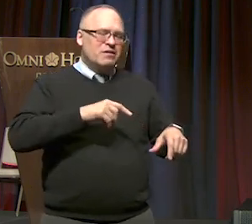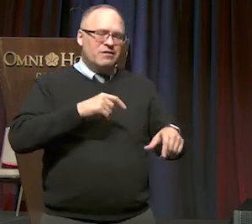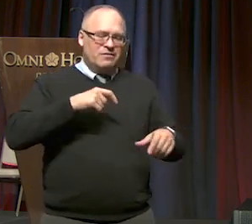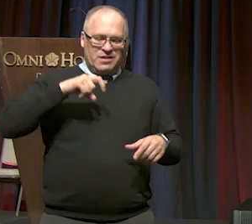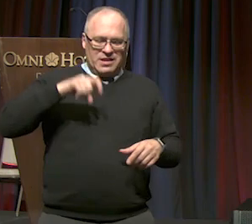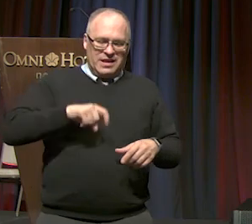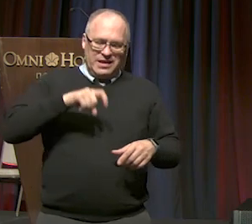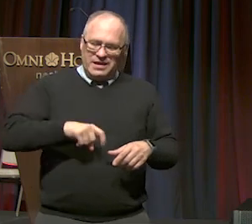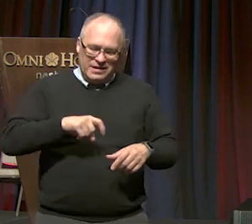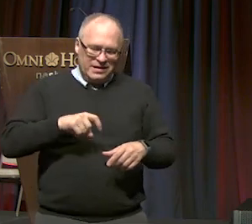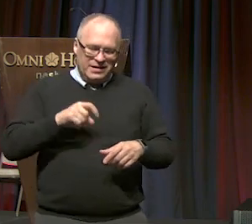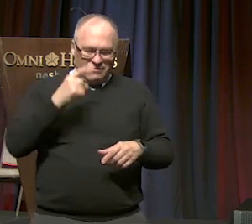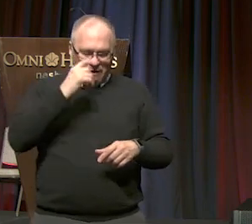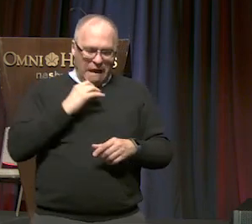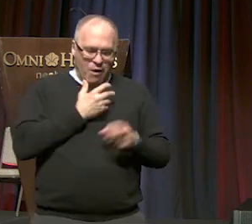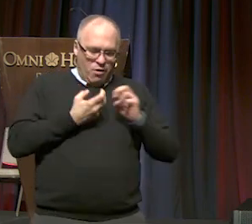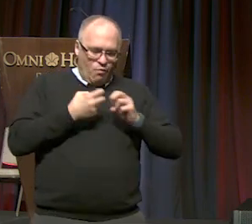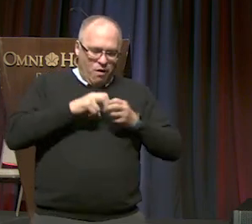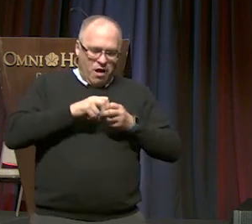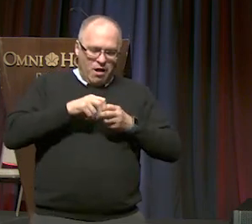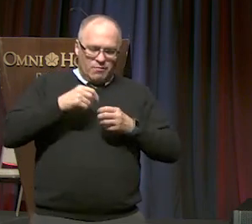problems in the Philippines.